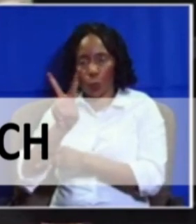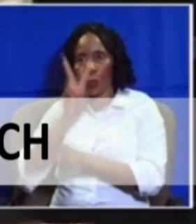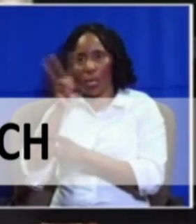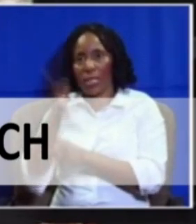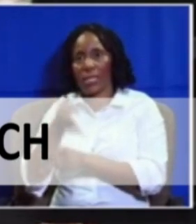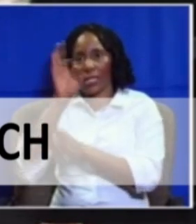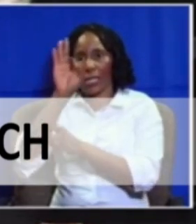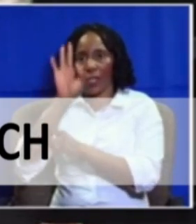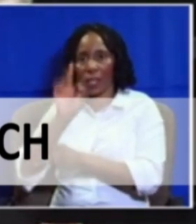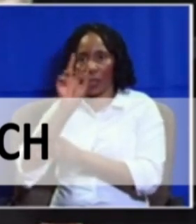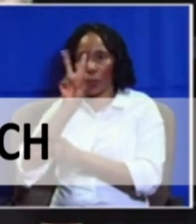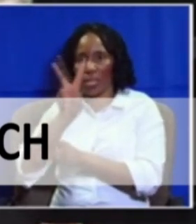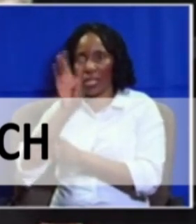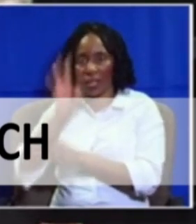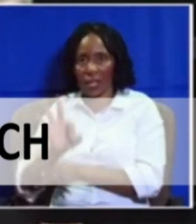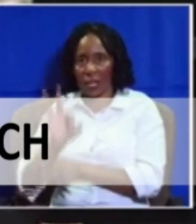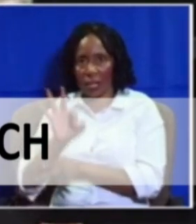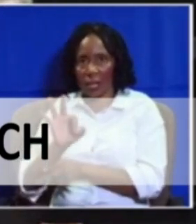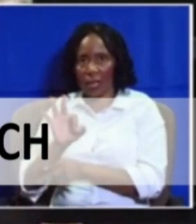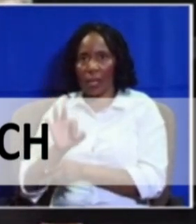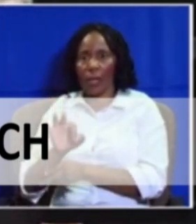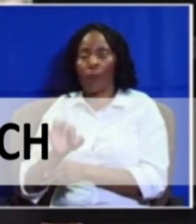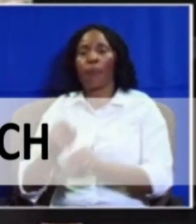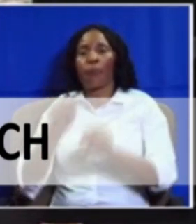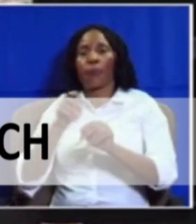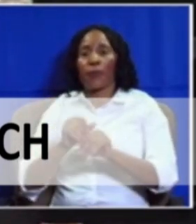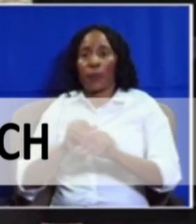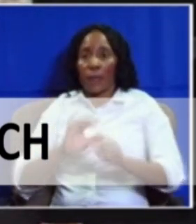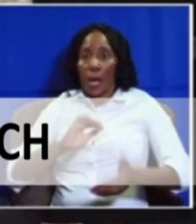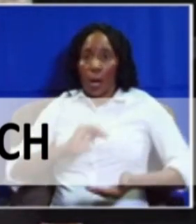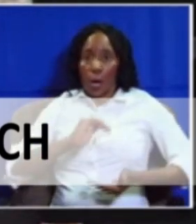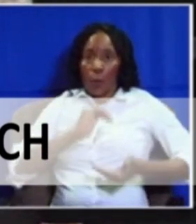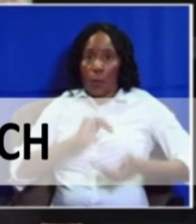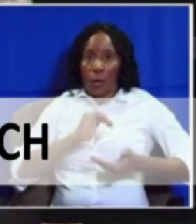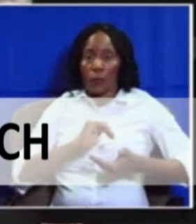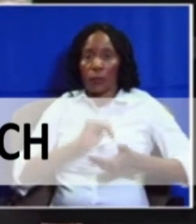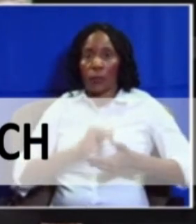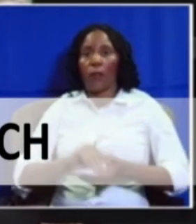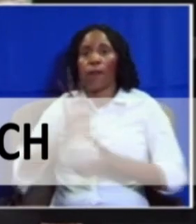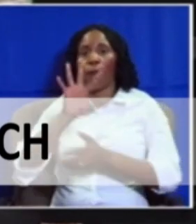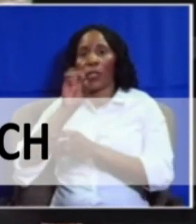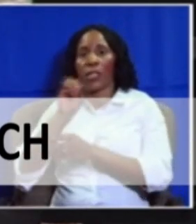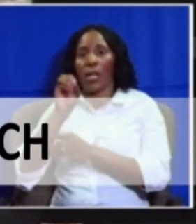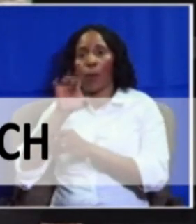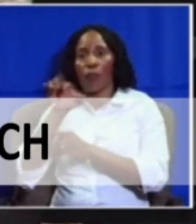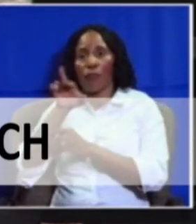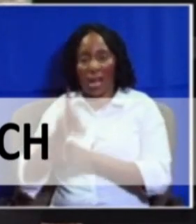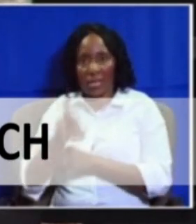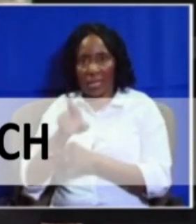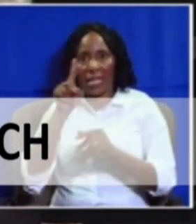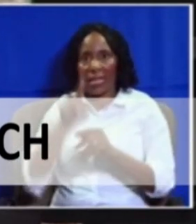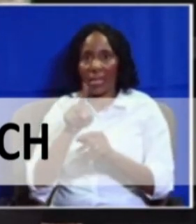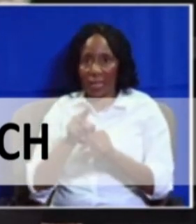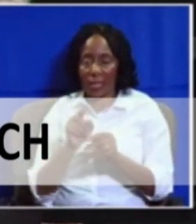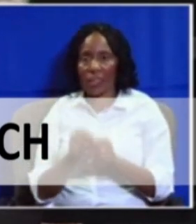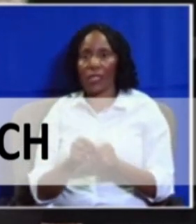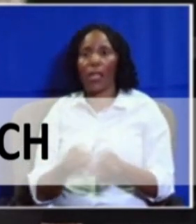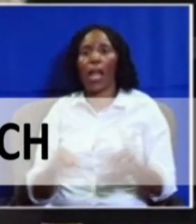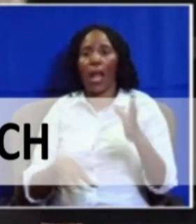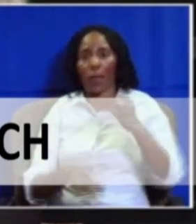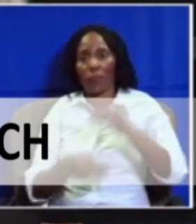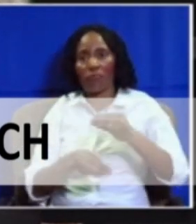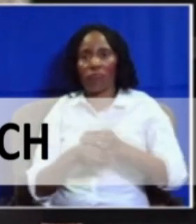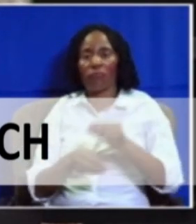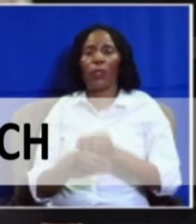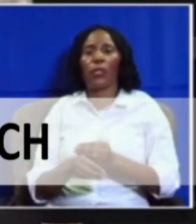is increased by a 5 billion rand. This provides for an amount already approved in the previous budget for the